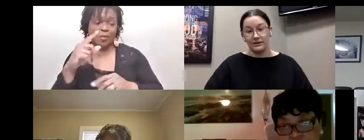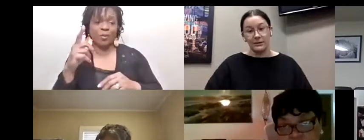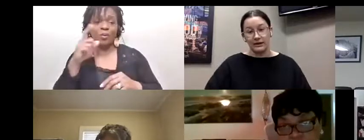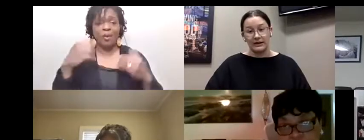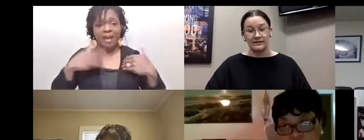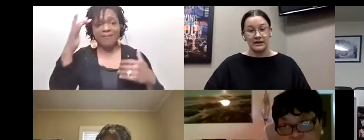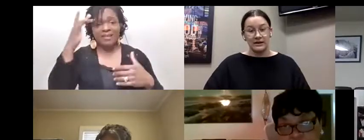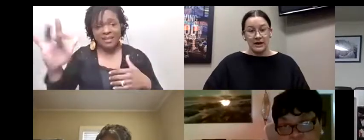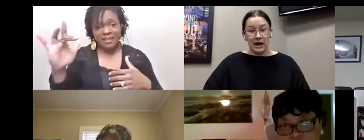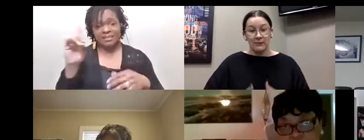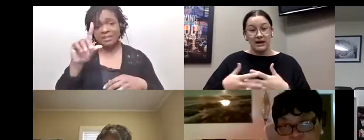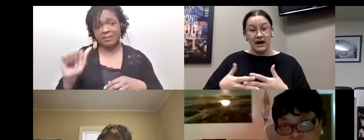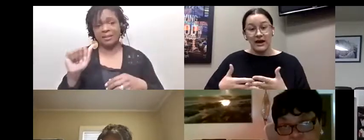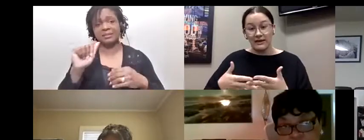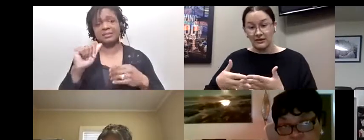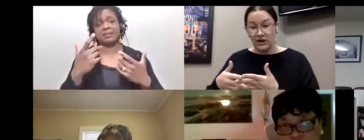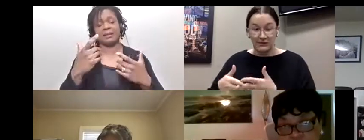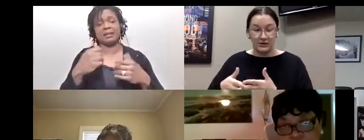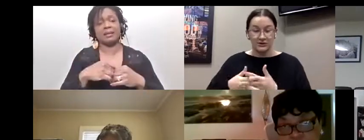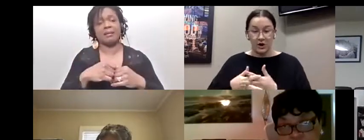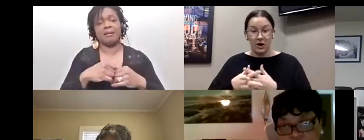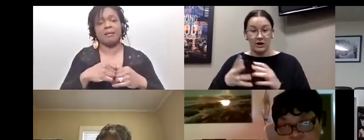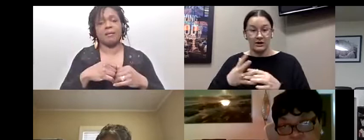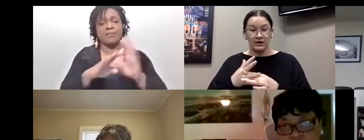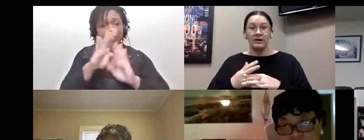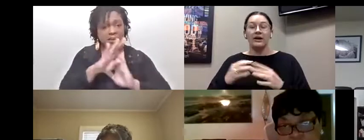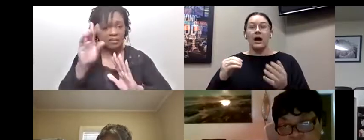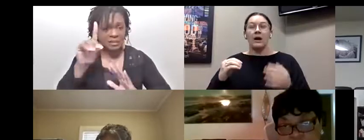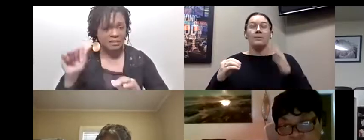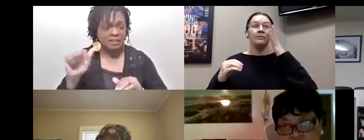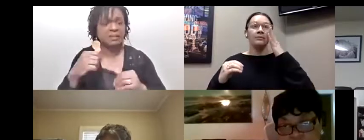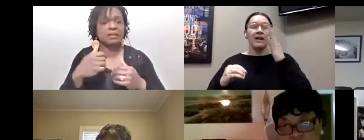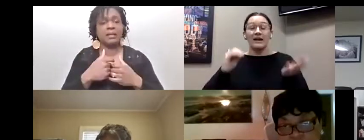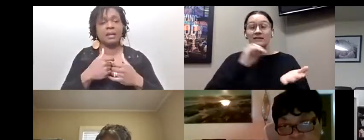developmental disabilities, because traffickers are